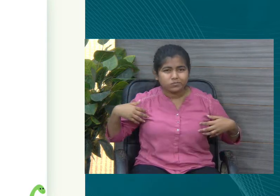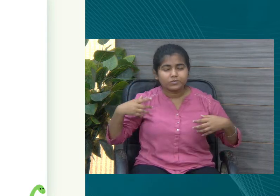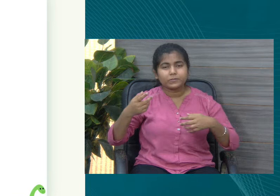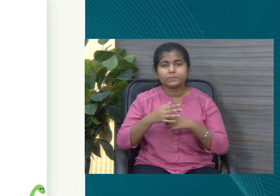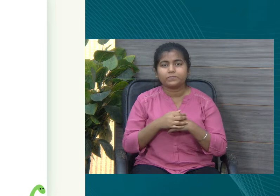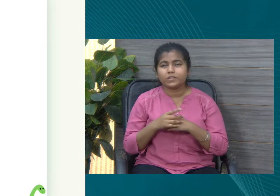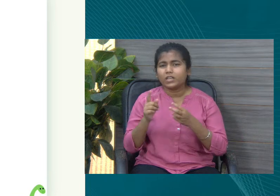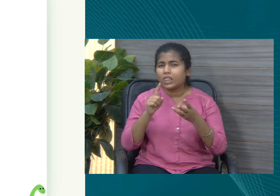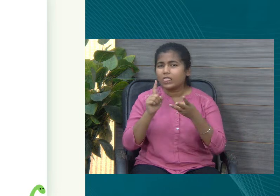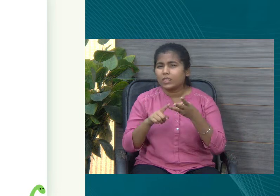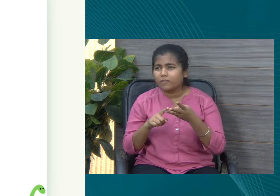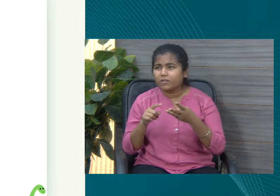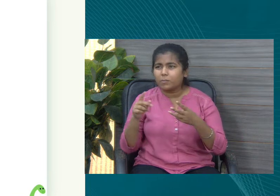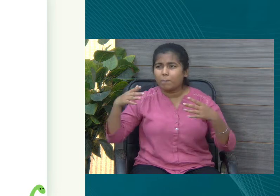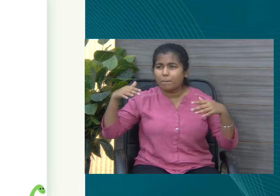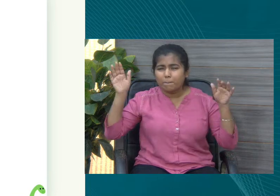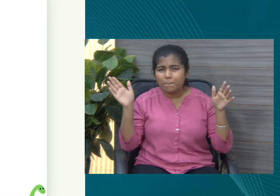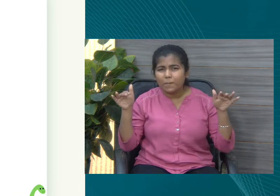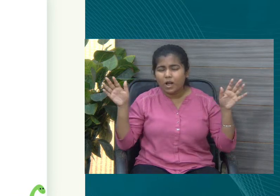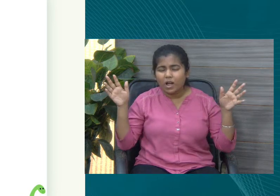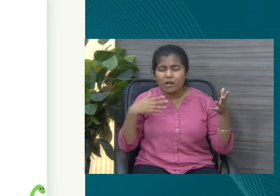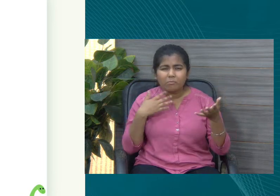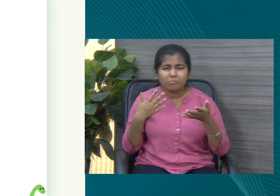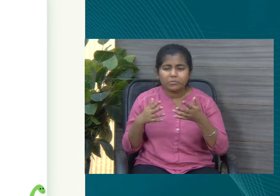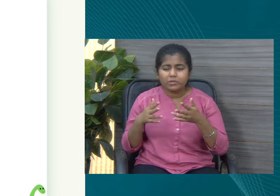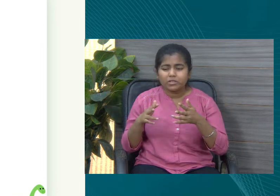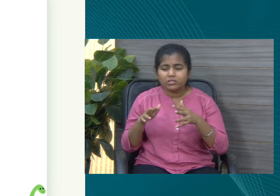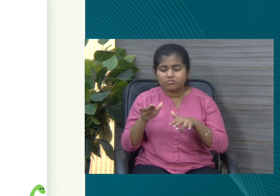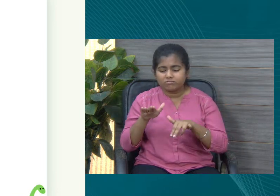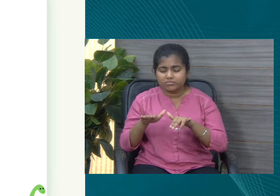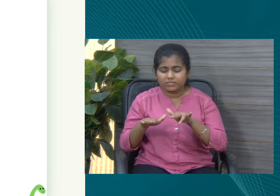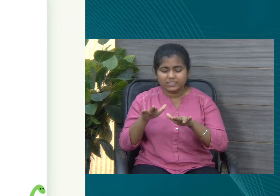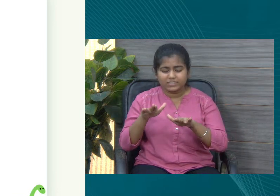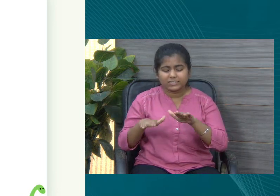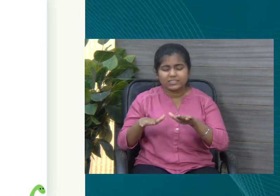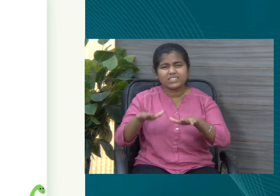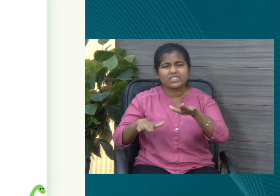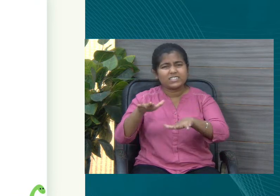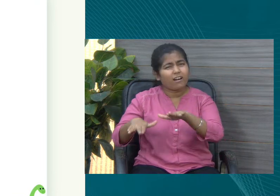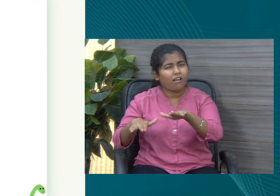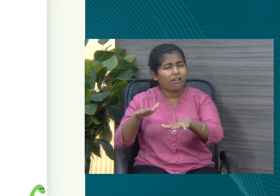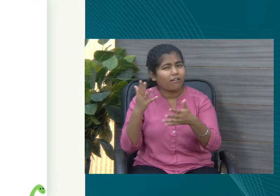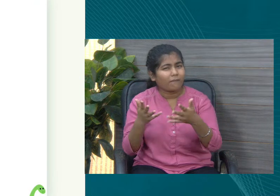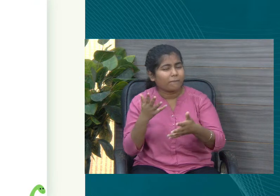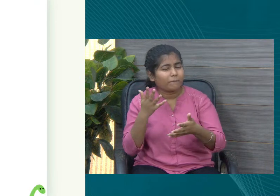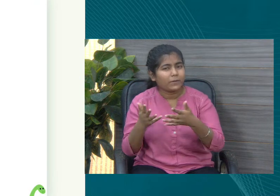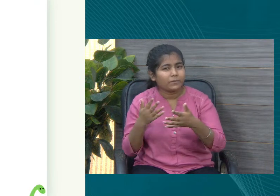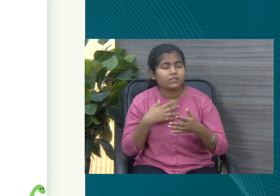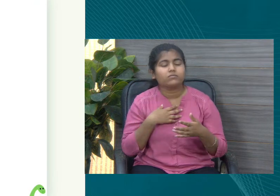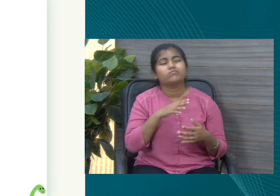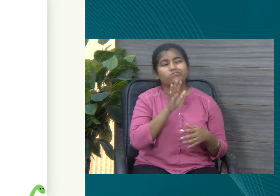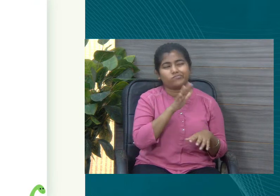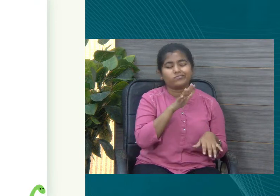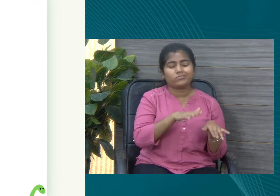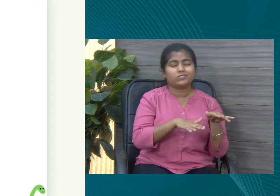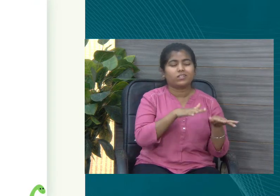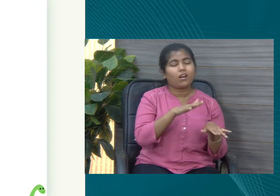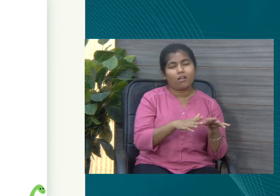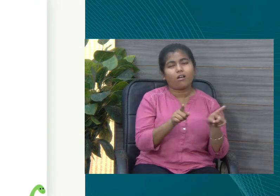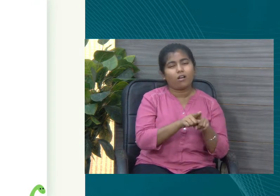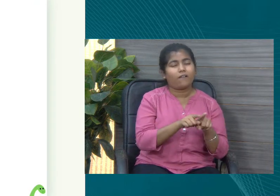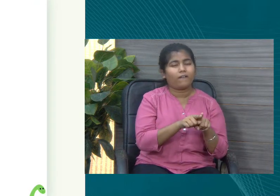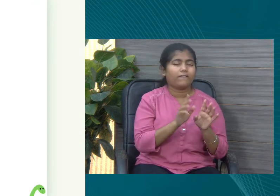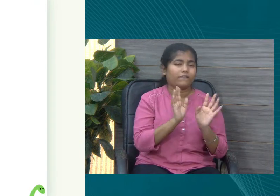bird, right? Maybe duck or hen, maybe chicken, Yeah, something it like looks that. like duck's footprint.